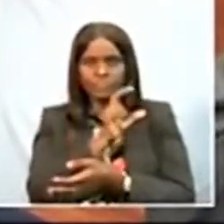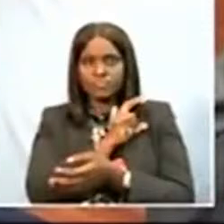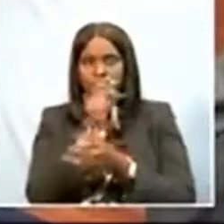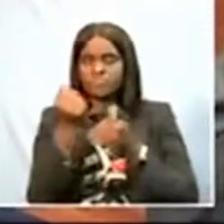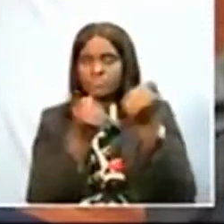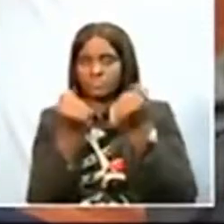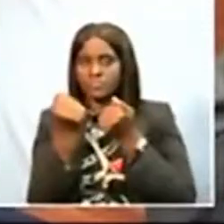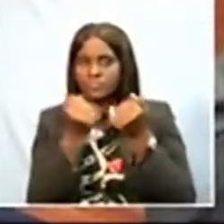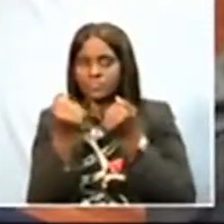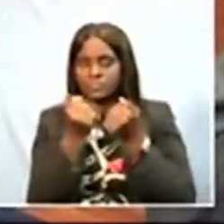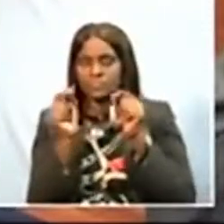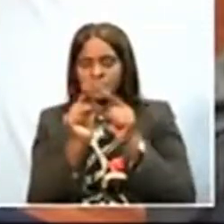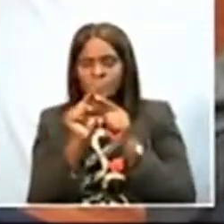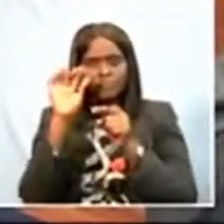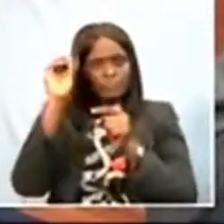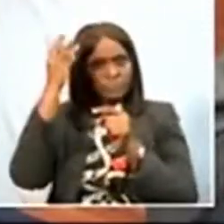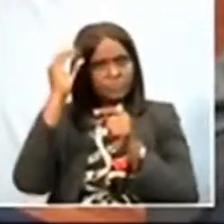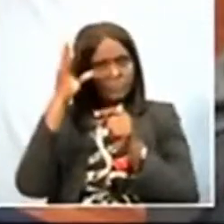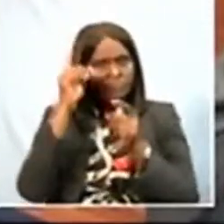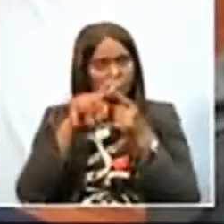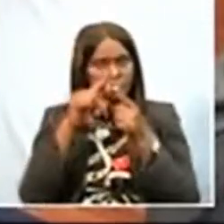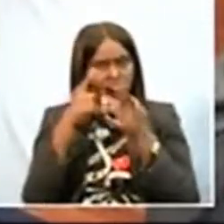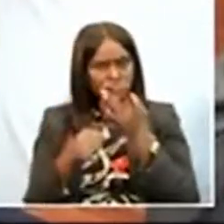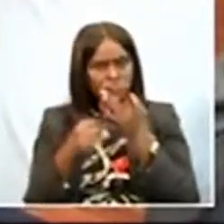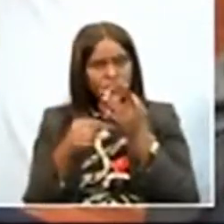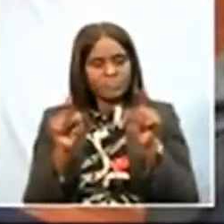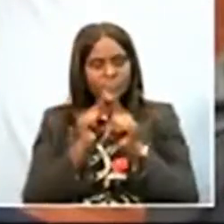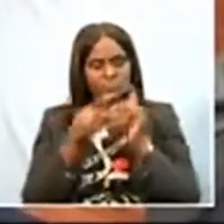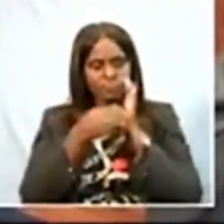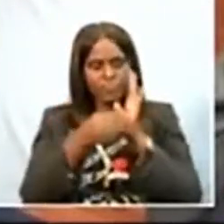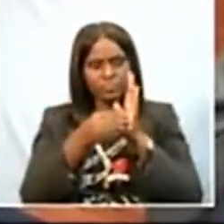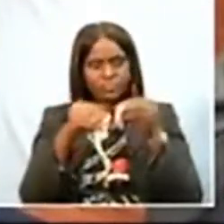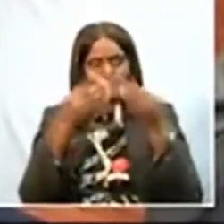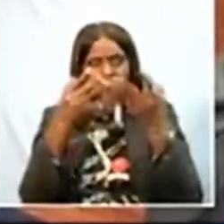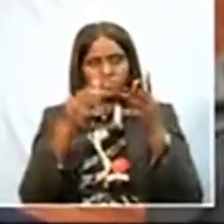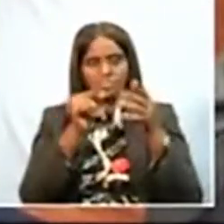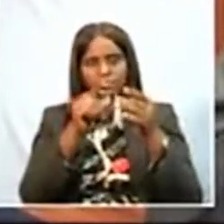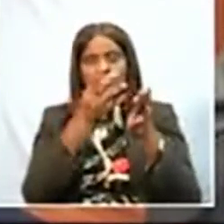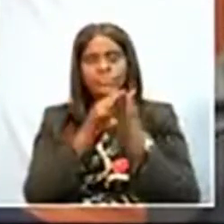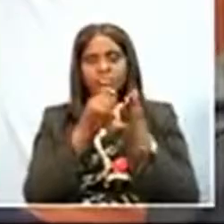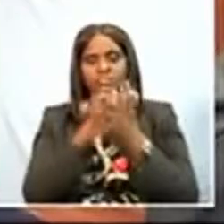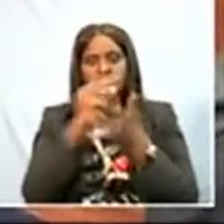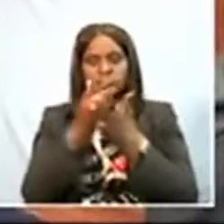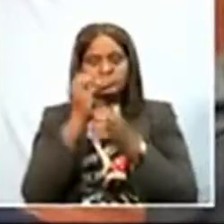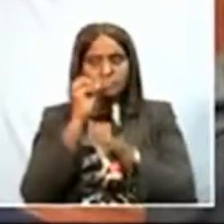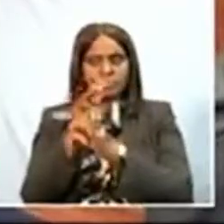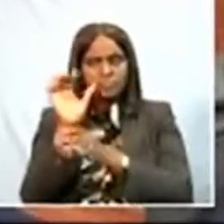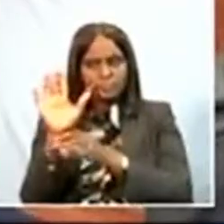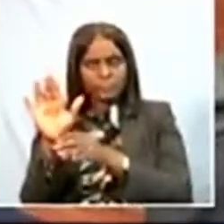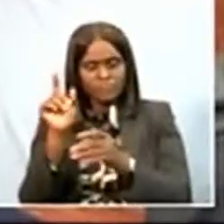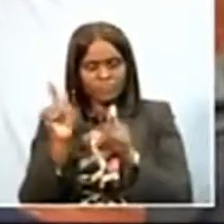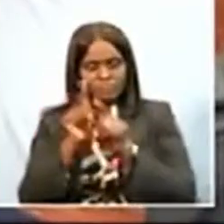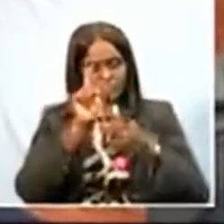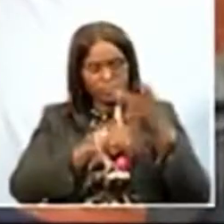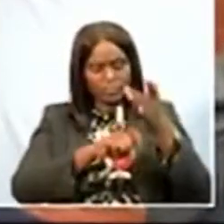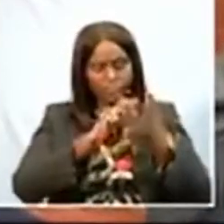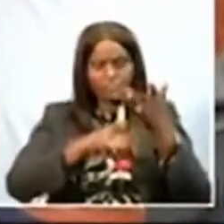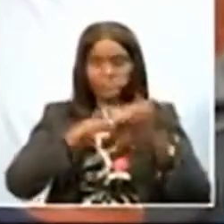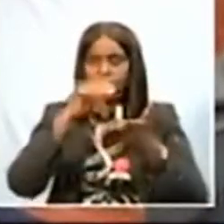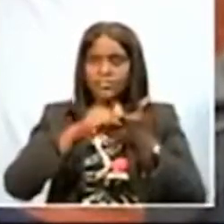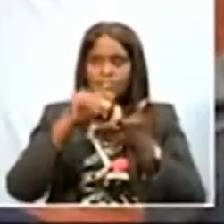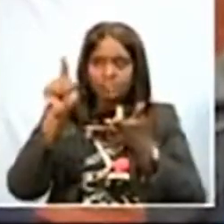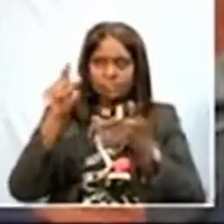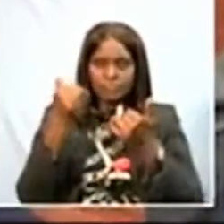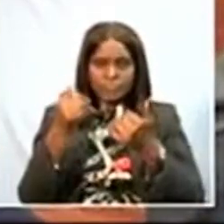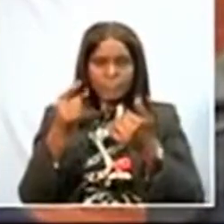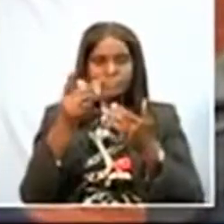vehicle and ambulance. However, guidance was given that funds were already deducted centrally,